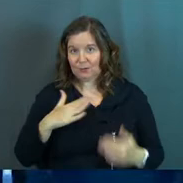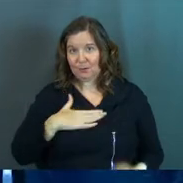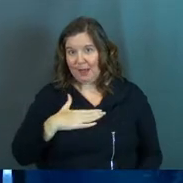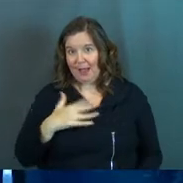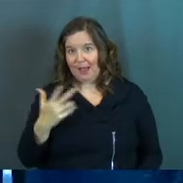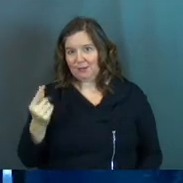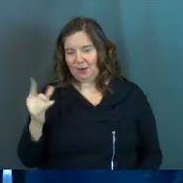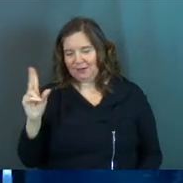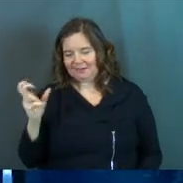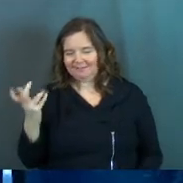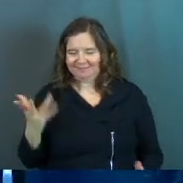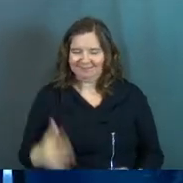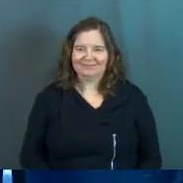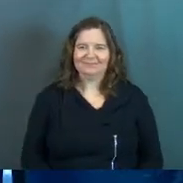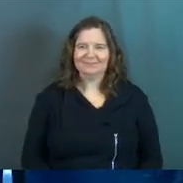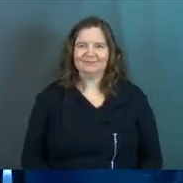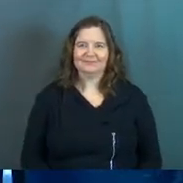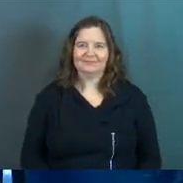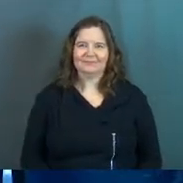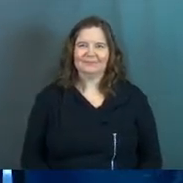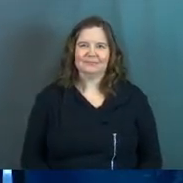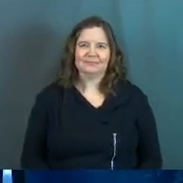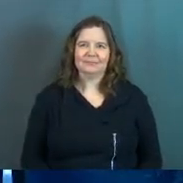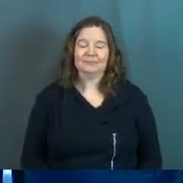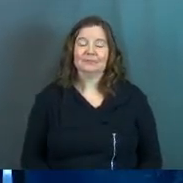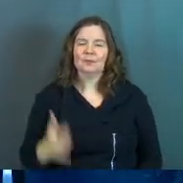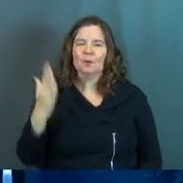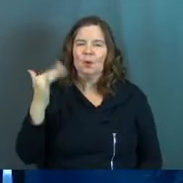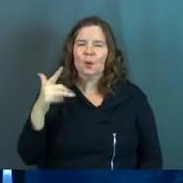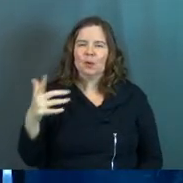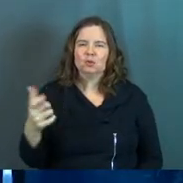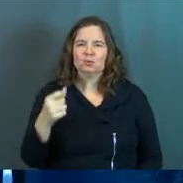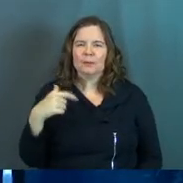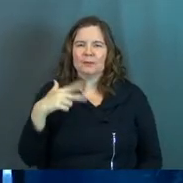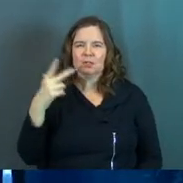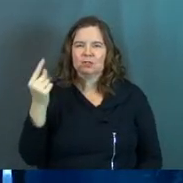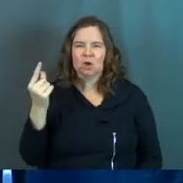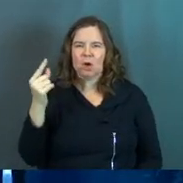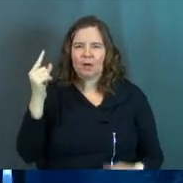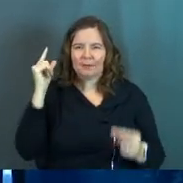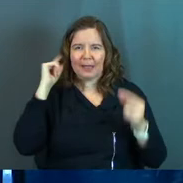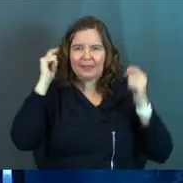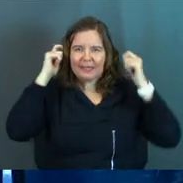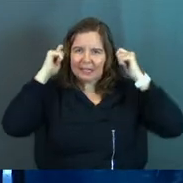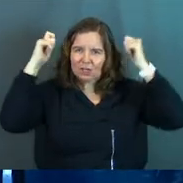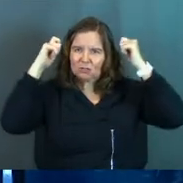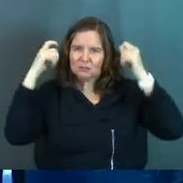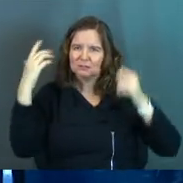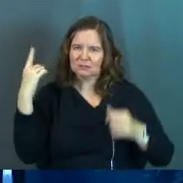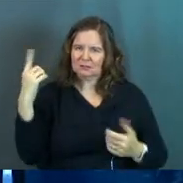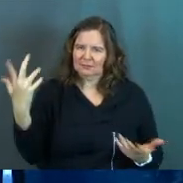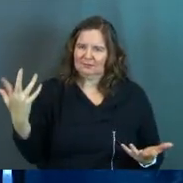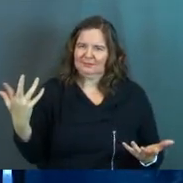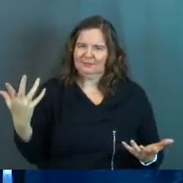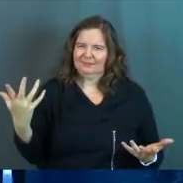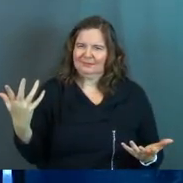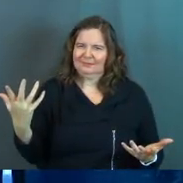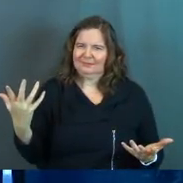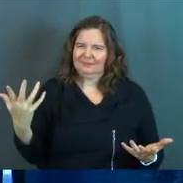my dog. Here's my dog. Why would you grab this dog by the ears?